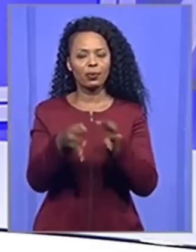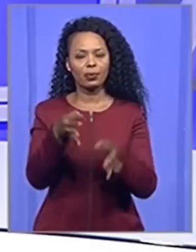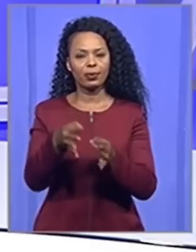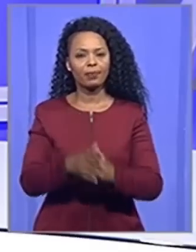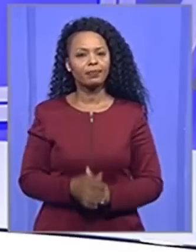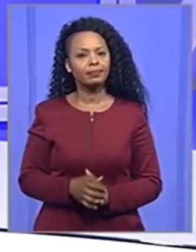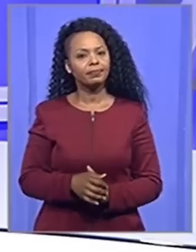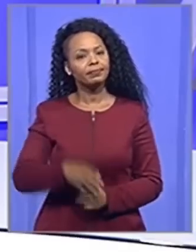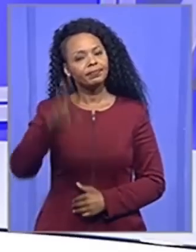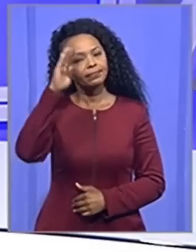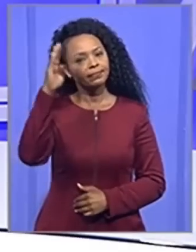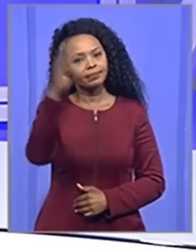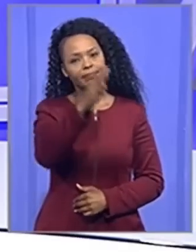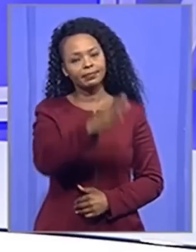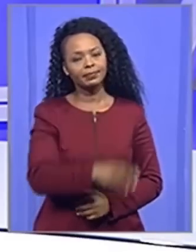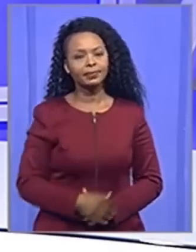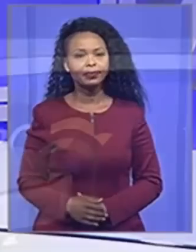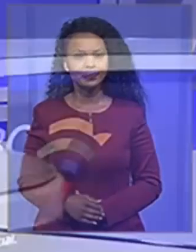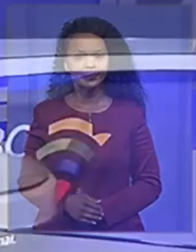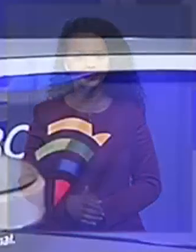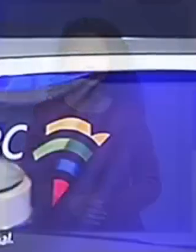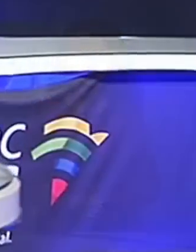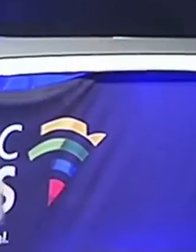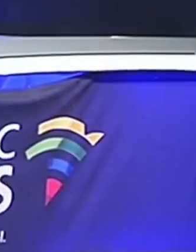a boso Thobela.